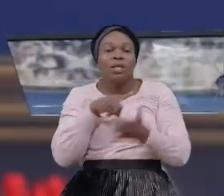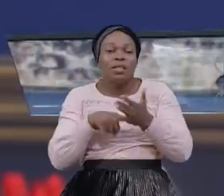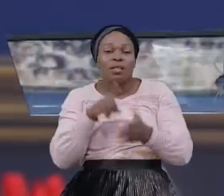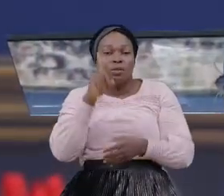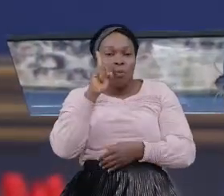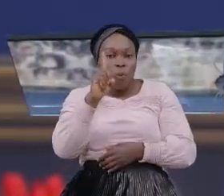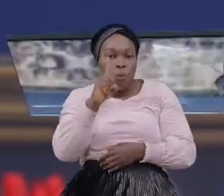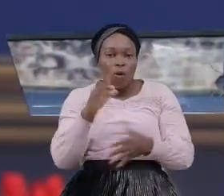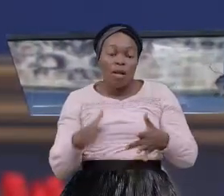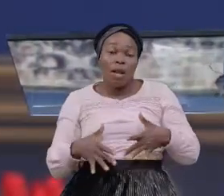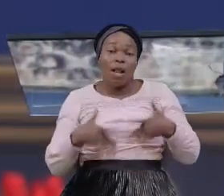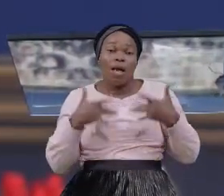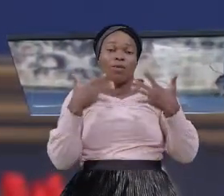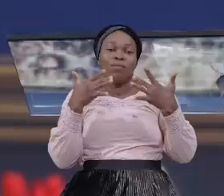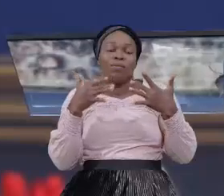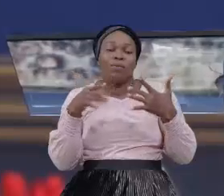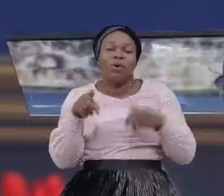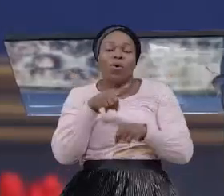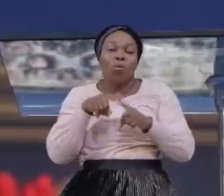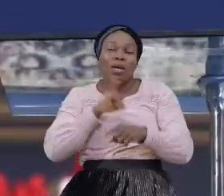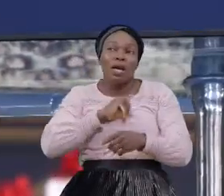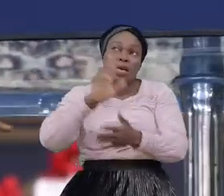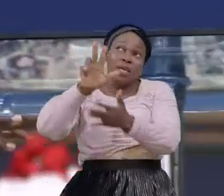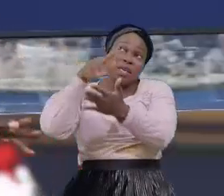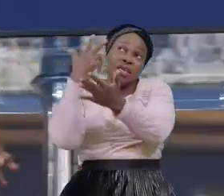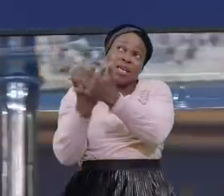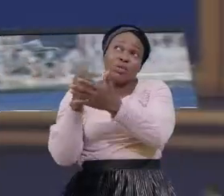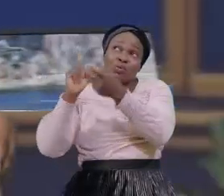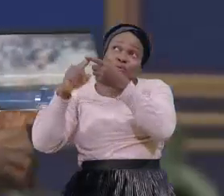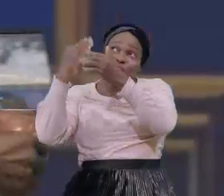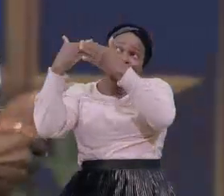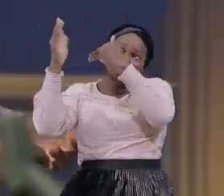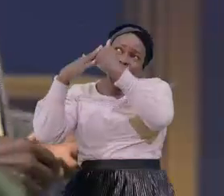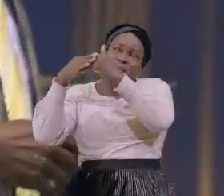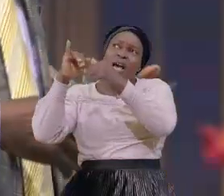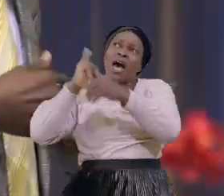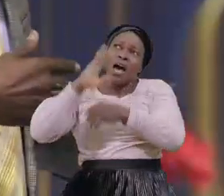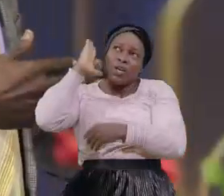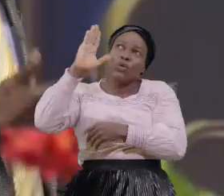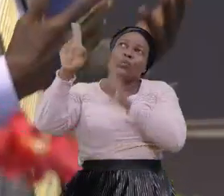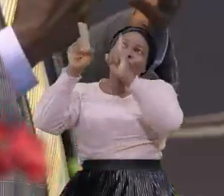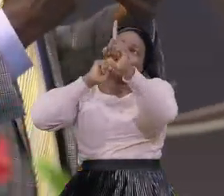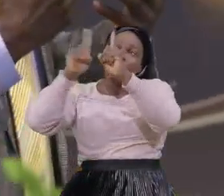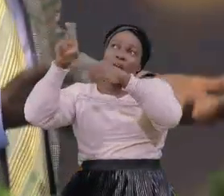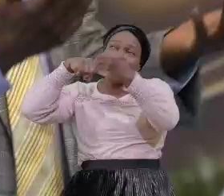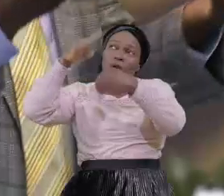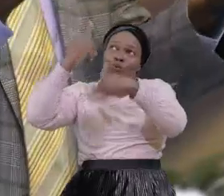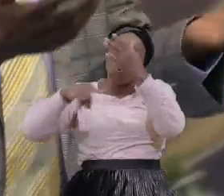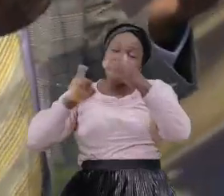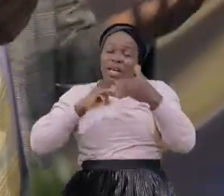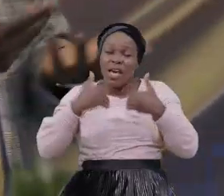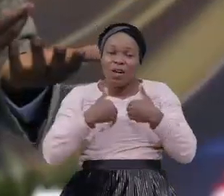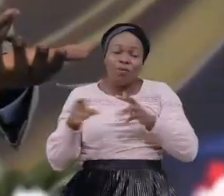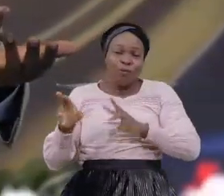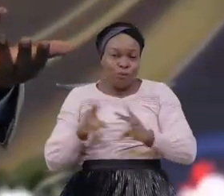I get to heaven, I'm going to give an account of what I have done, where